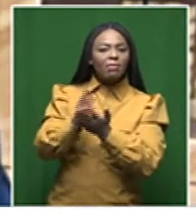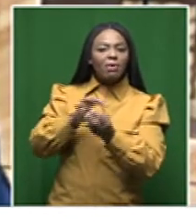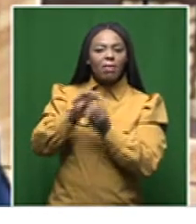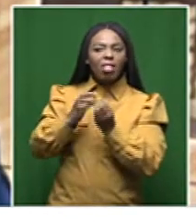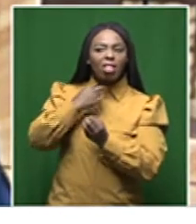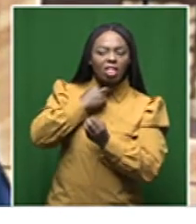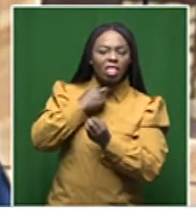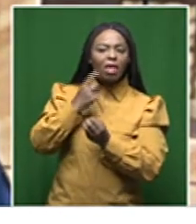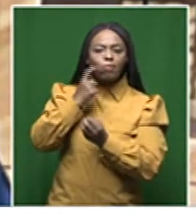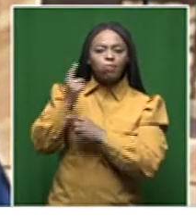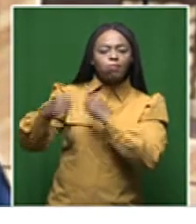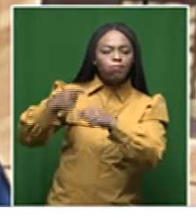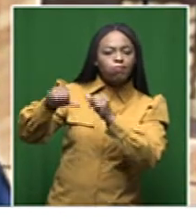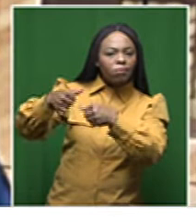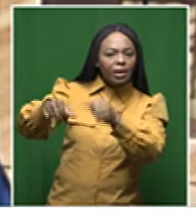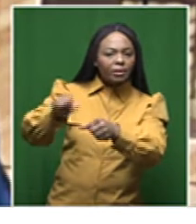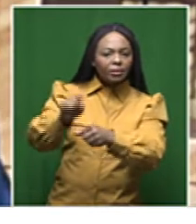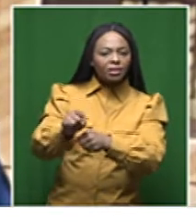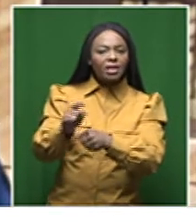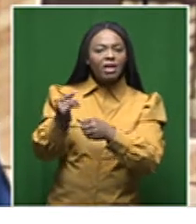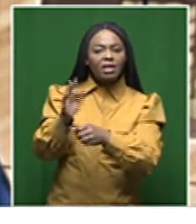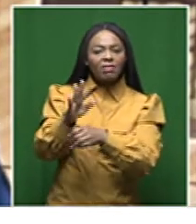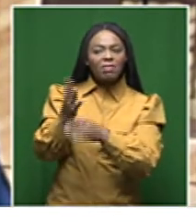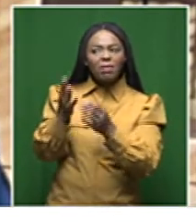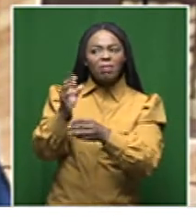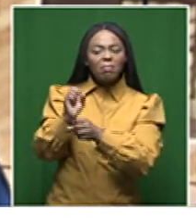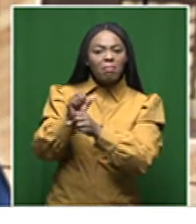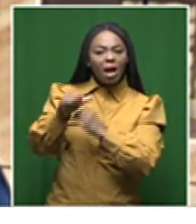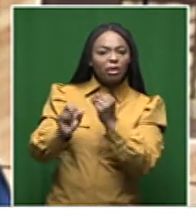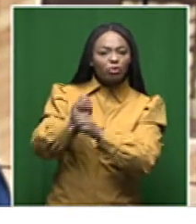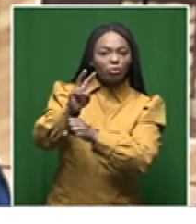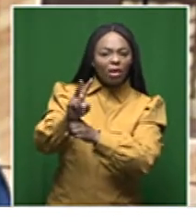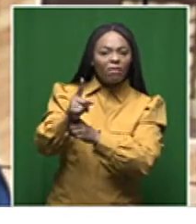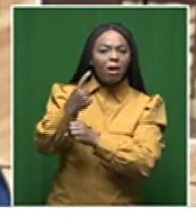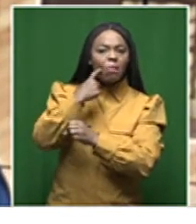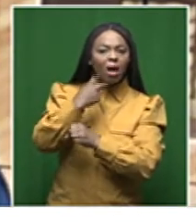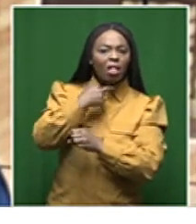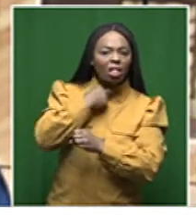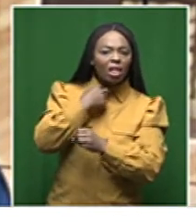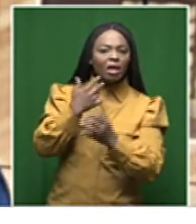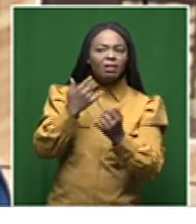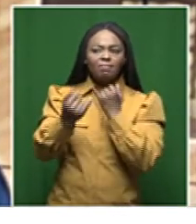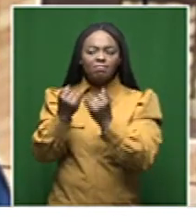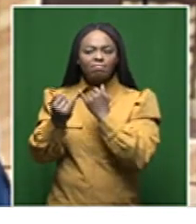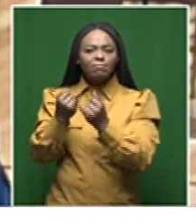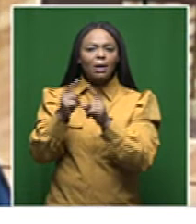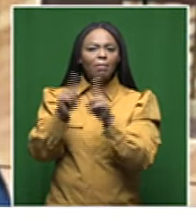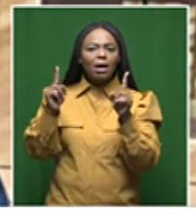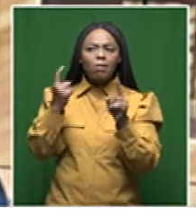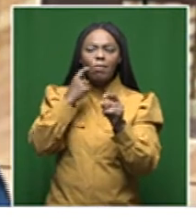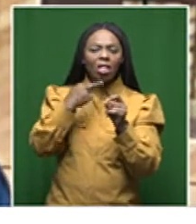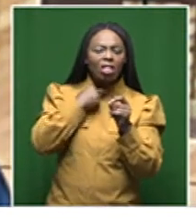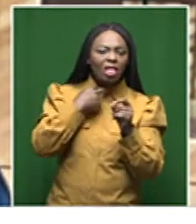are struggling to conceive over a period of 12 months, following adequate sexual exposure, that's infertility.